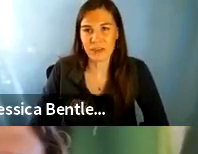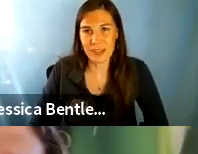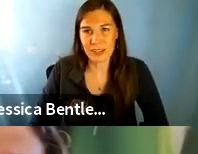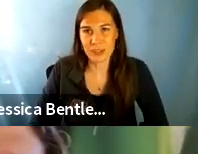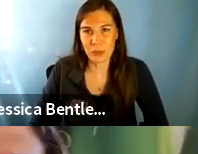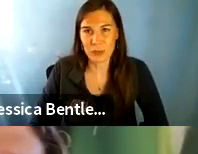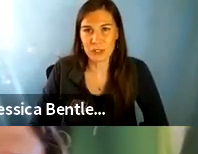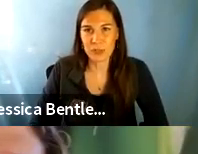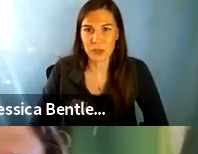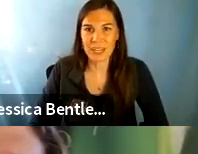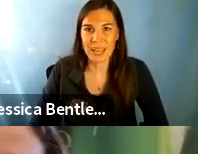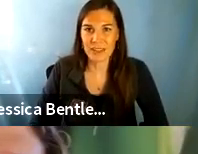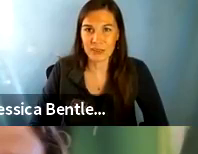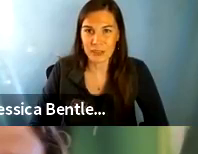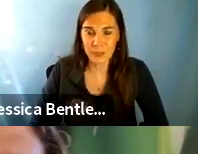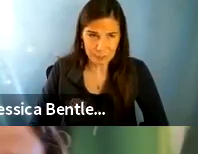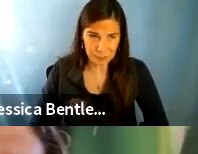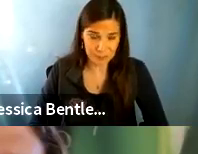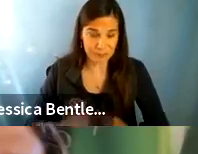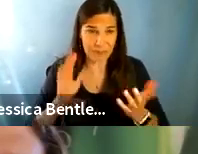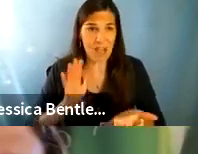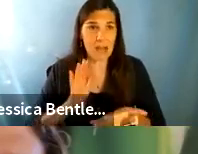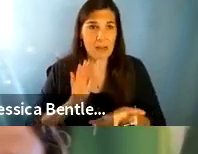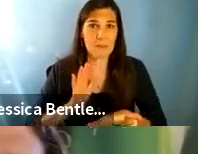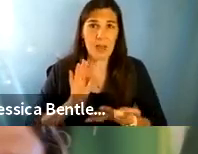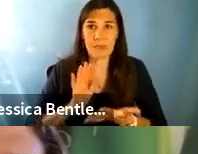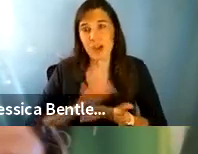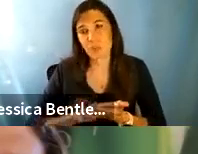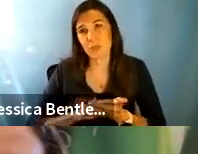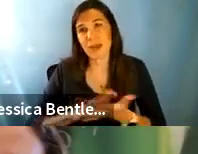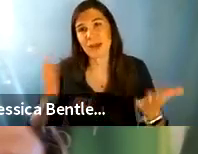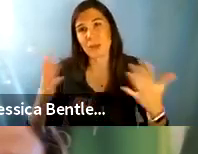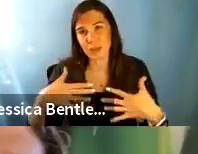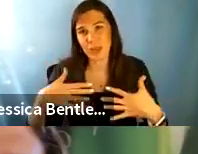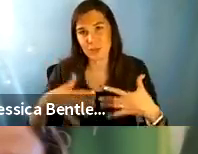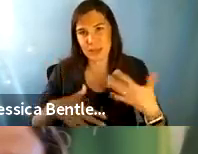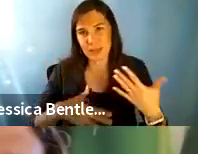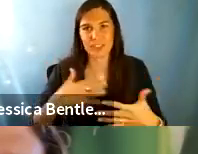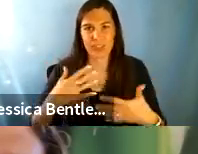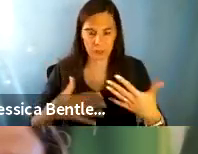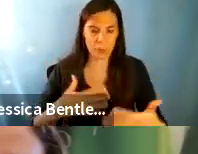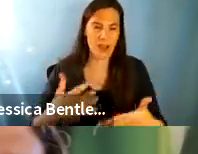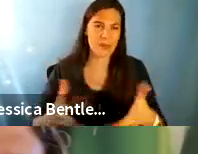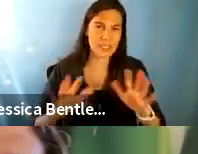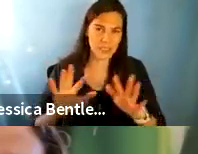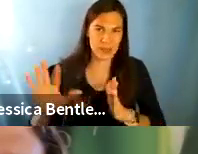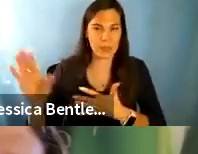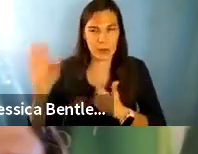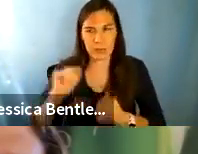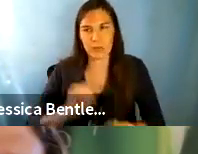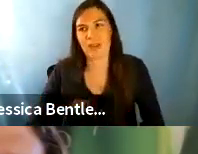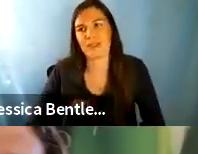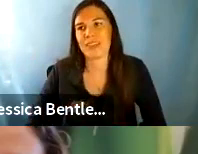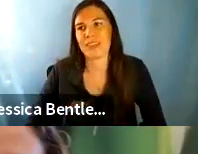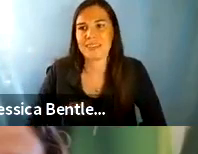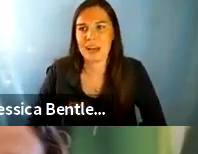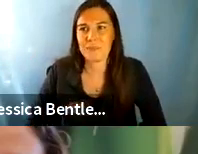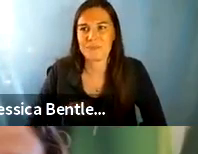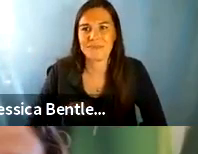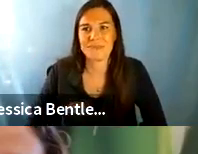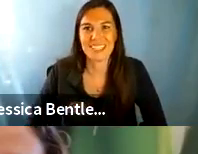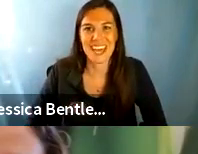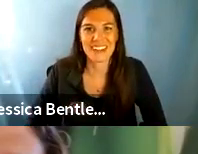of certified interpreters working out in the field. And we talk more about that when you come in. There's certain requirements for that. We go through all of